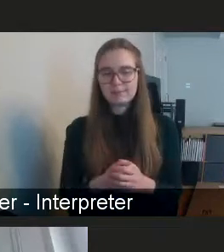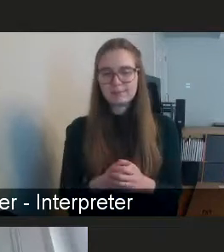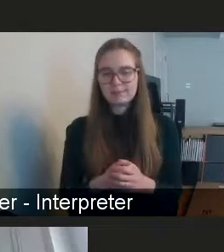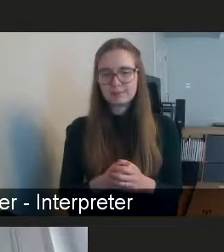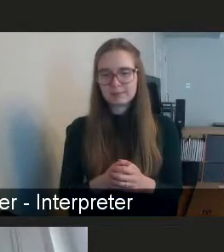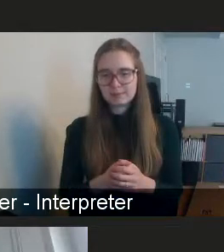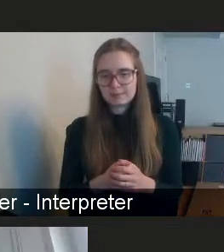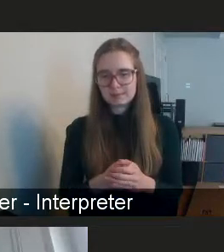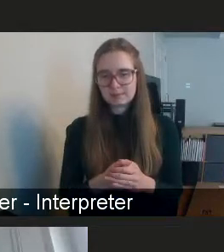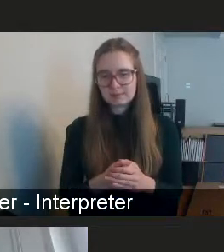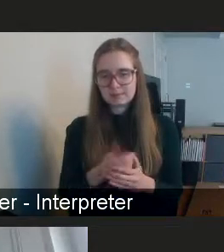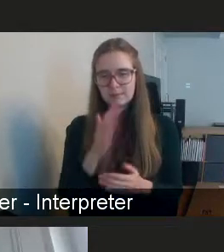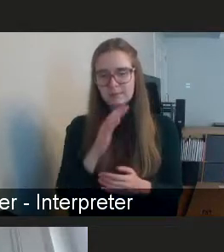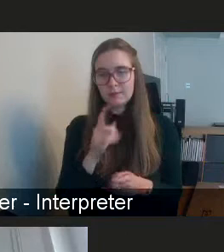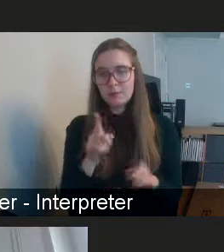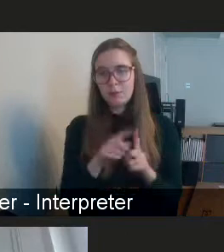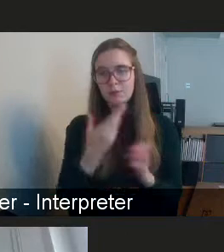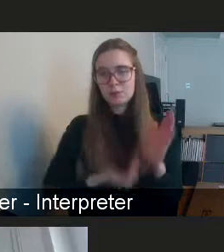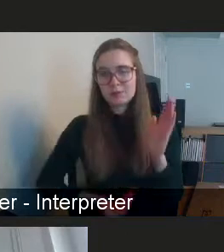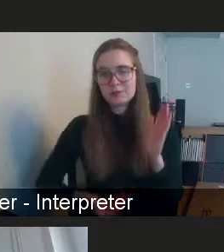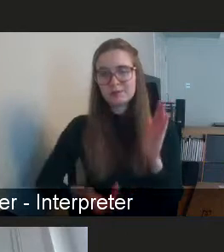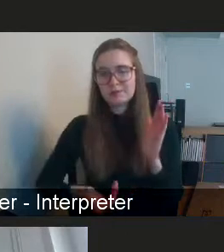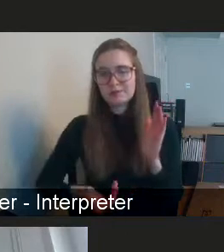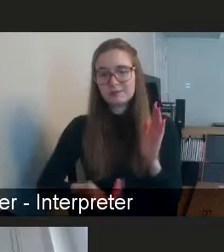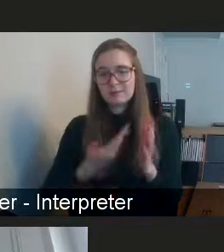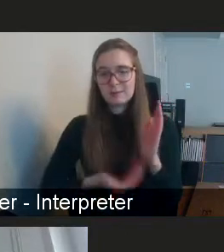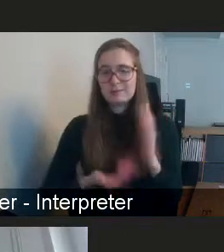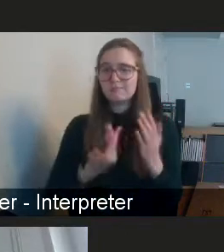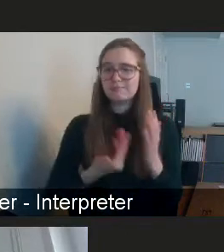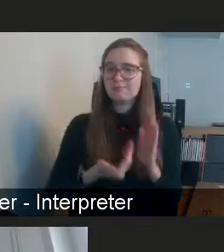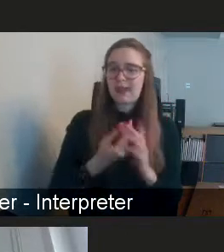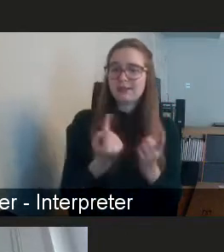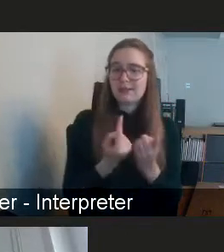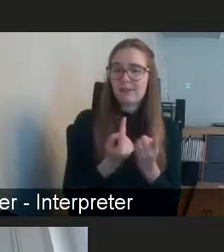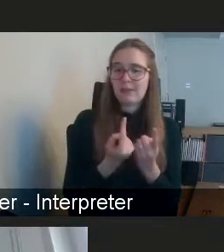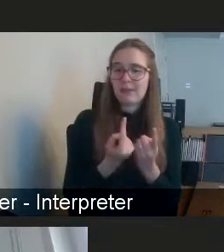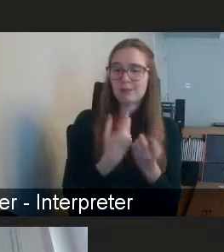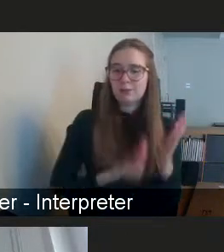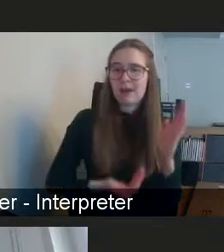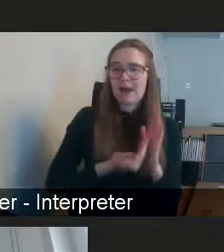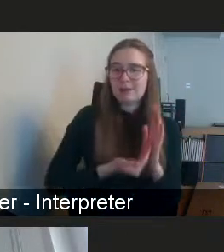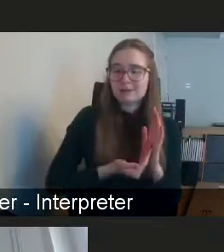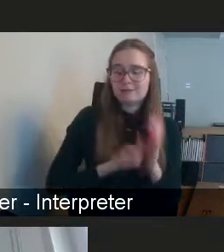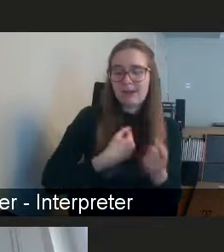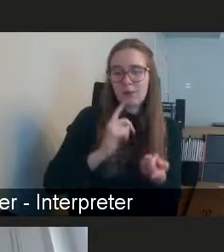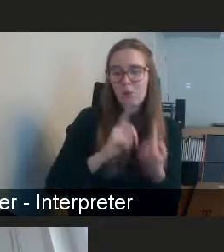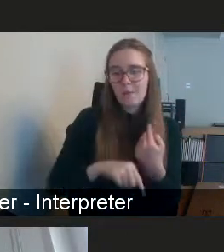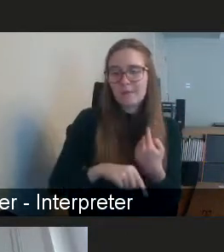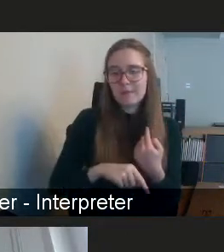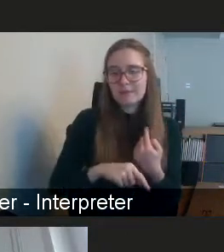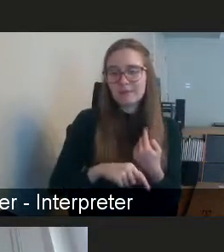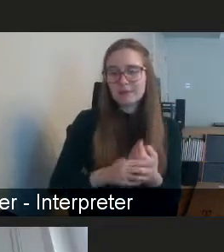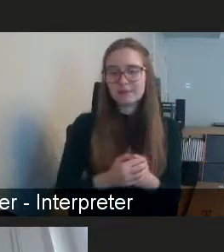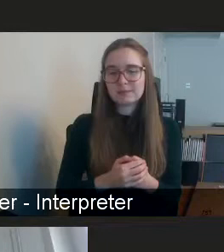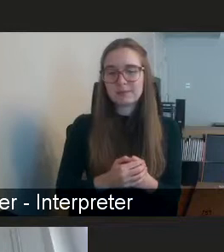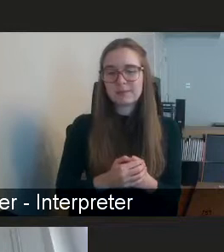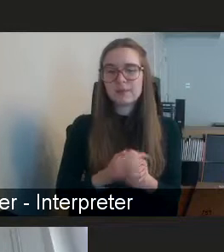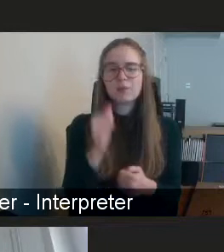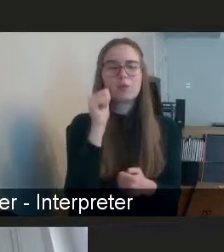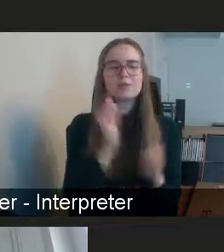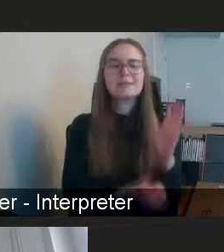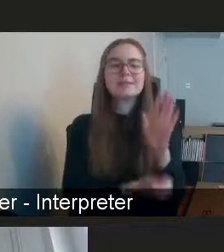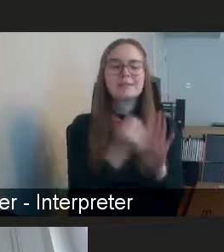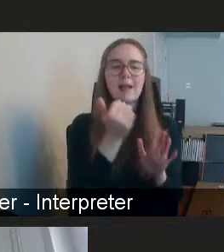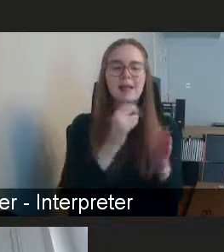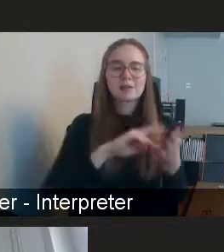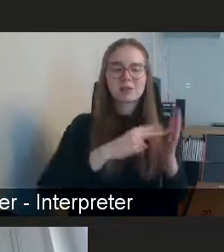hasn't been sorry, that has just been that I haven't had the opportunity to talk about, but just the kind of skills agenda in particular.